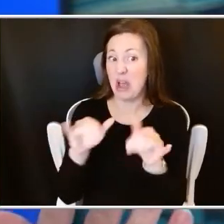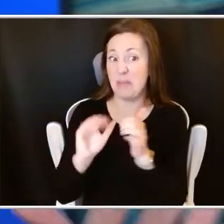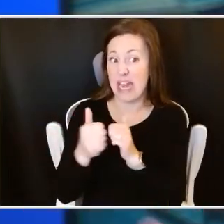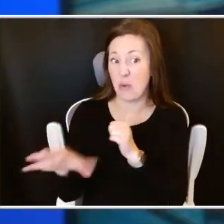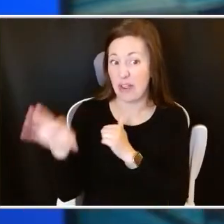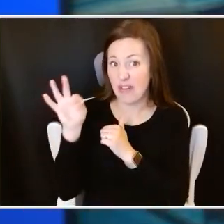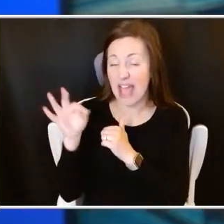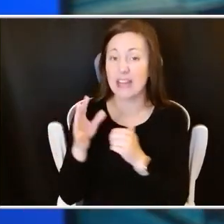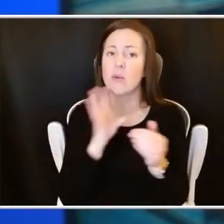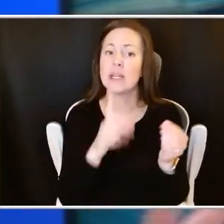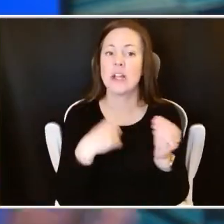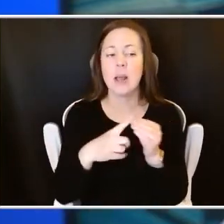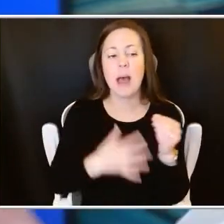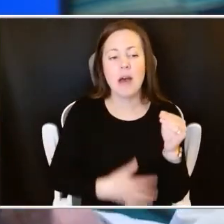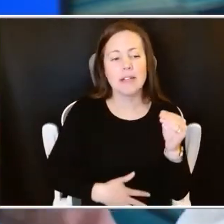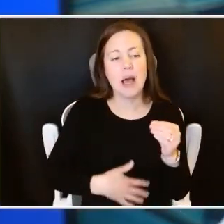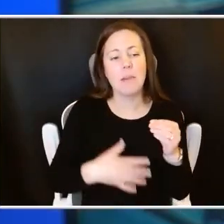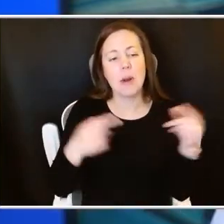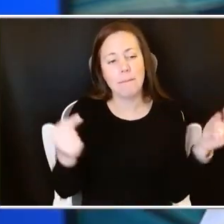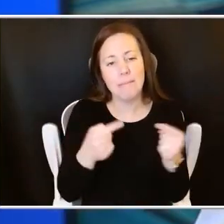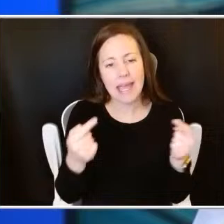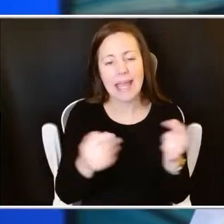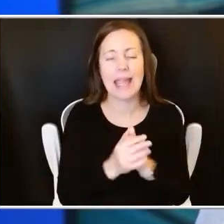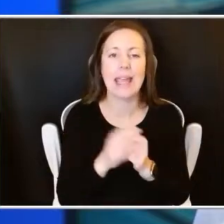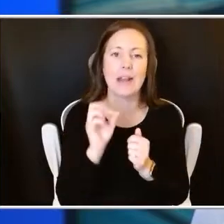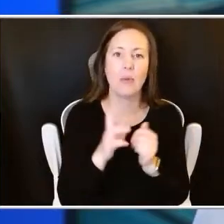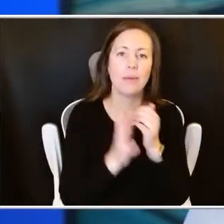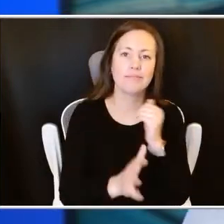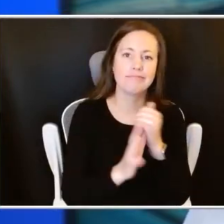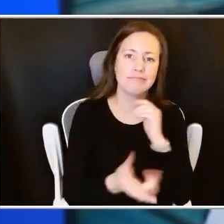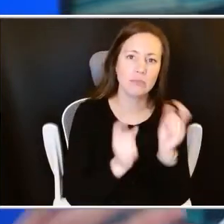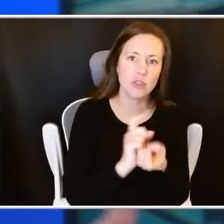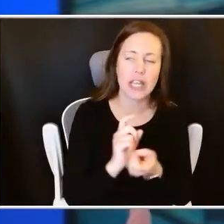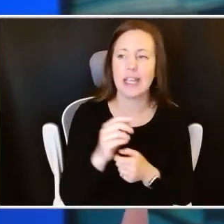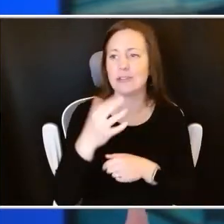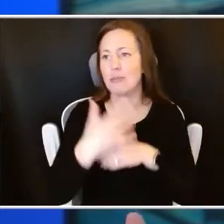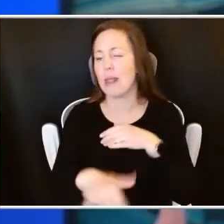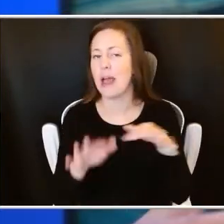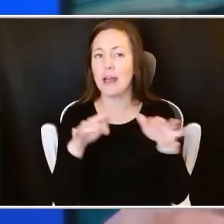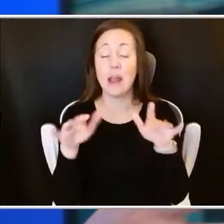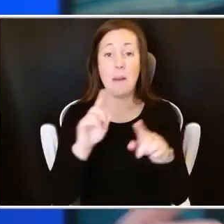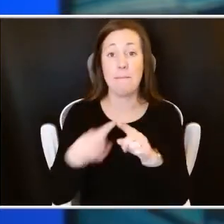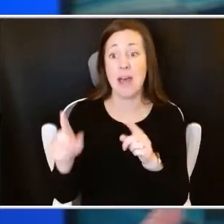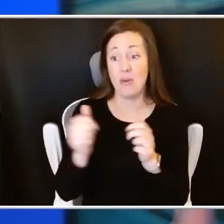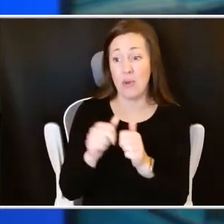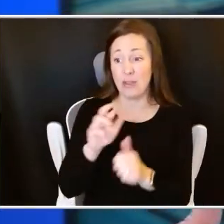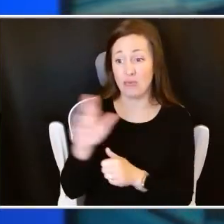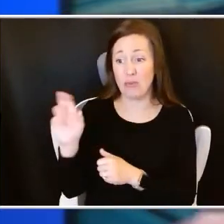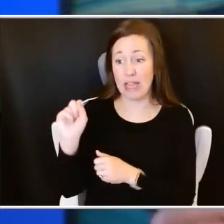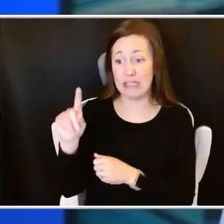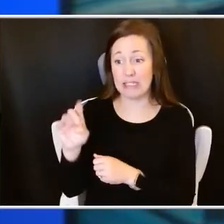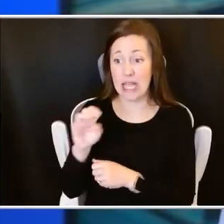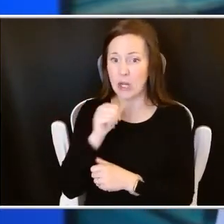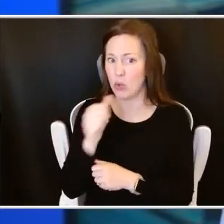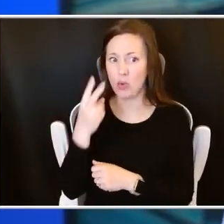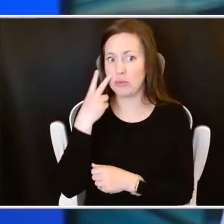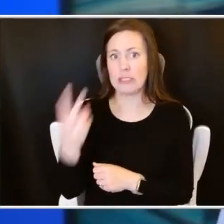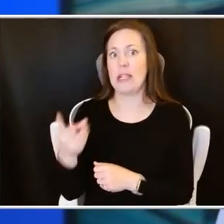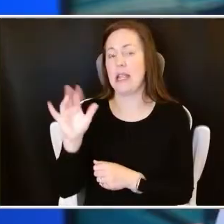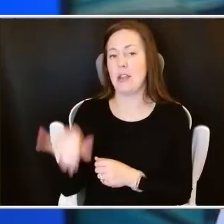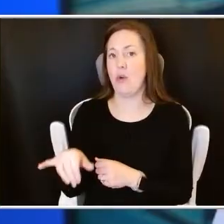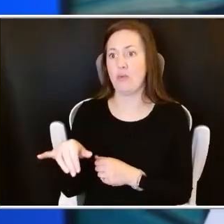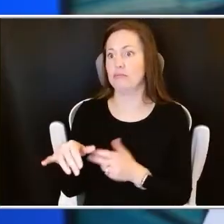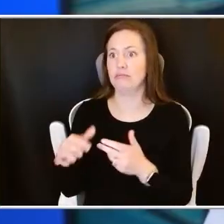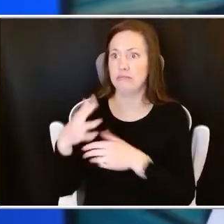and change in bowel movements, and like Dr. Al-Rajabi mentioned, blood in their bowel movements. But on the right side, you don't see that bright red blood